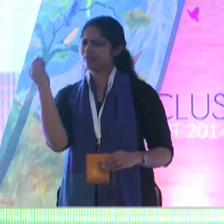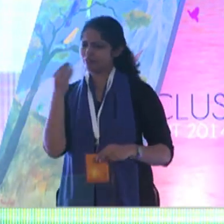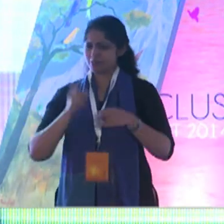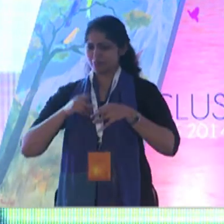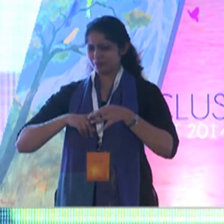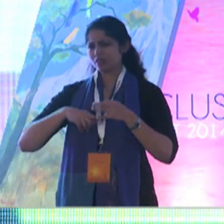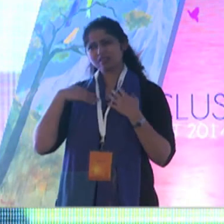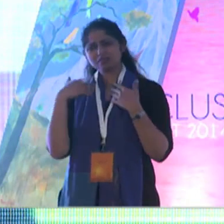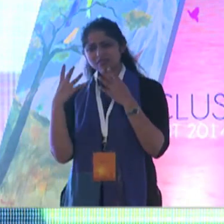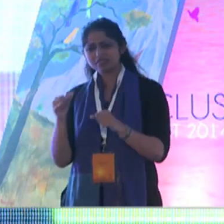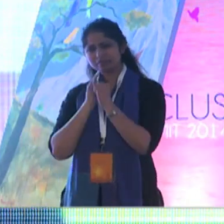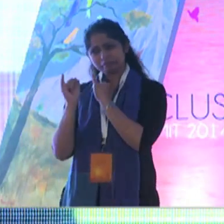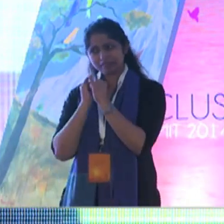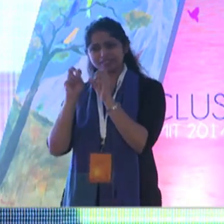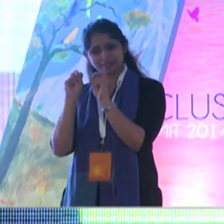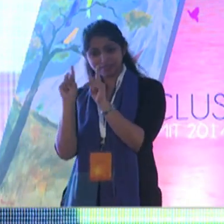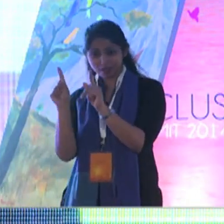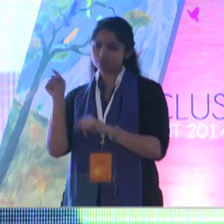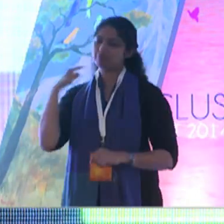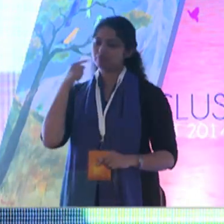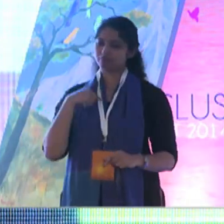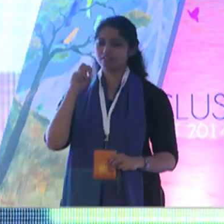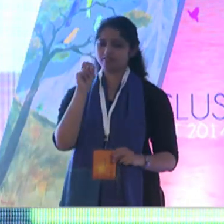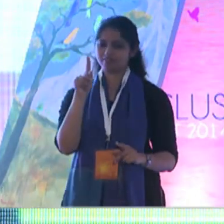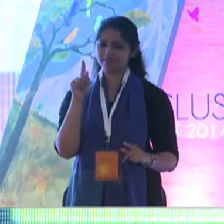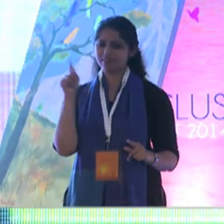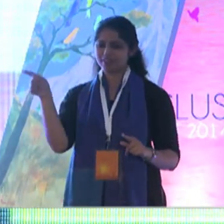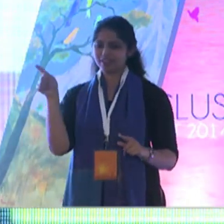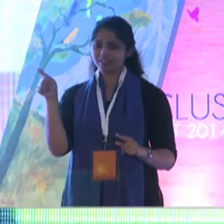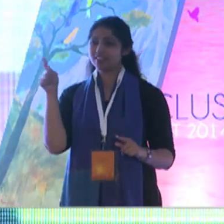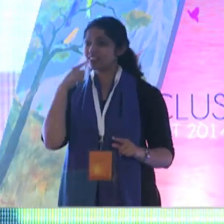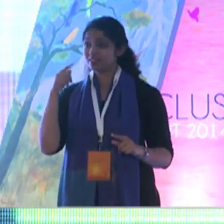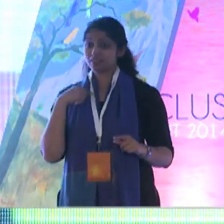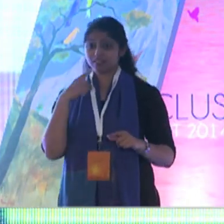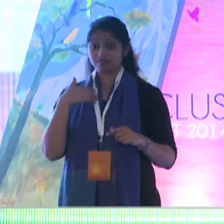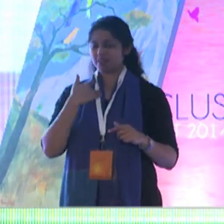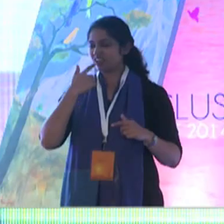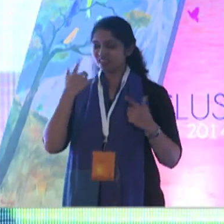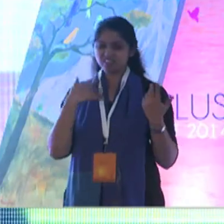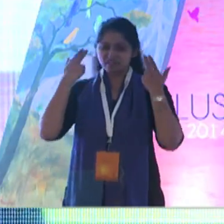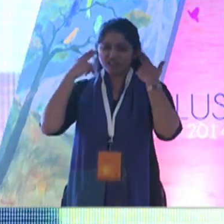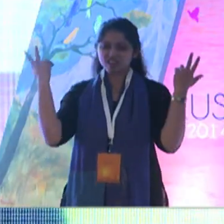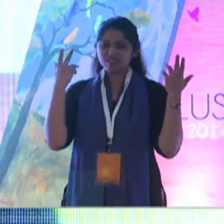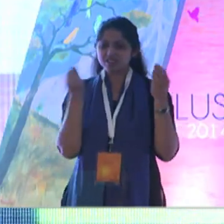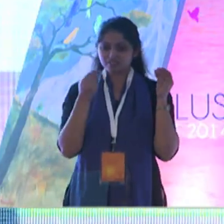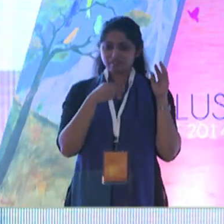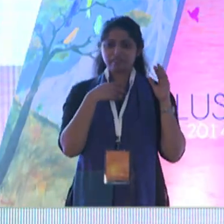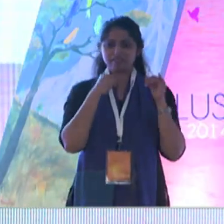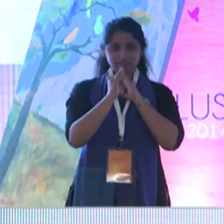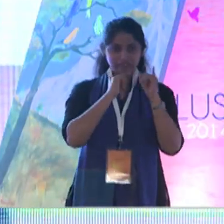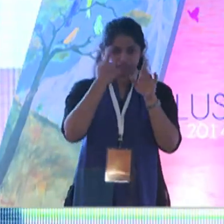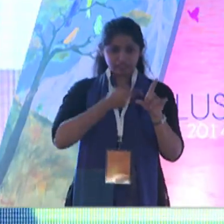questions. I said, Ashish, can I interview you? He said, okay. Now, people don't want to be interviewed by me after a few interviews I did